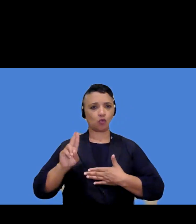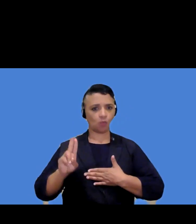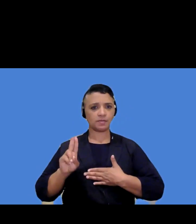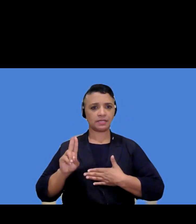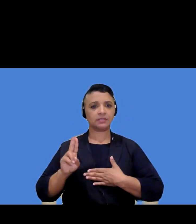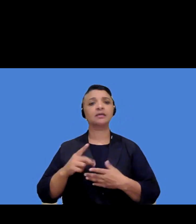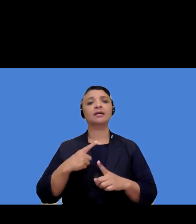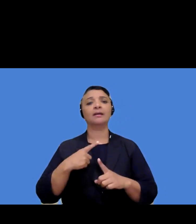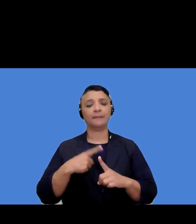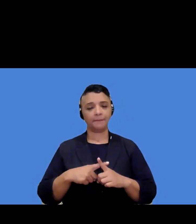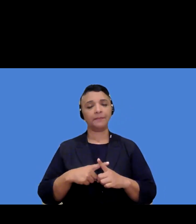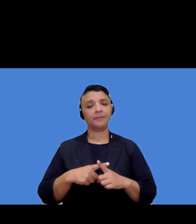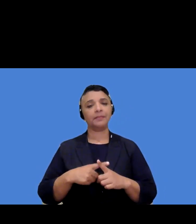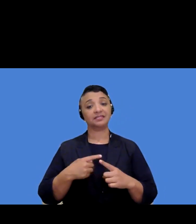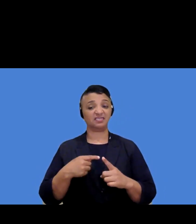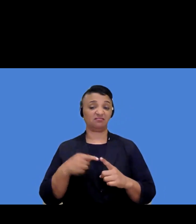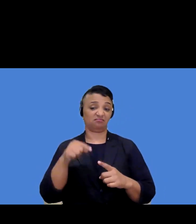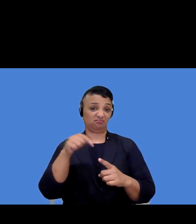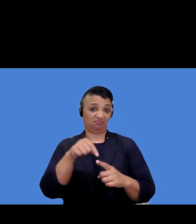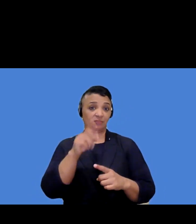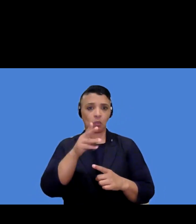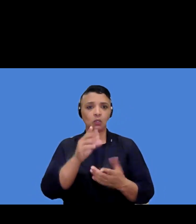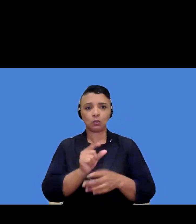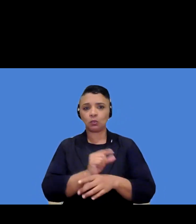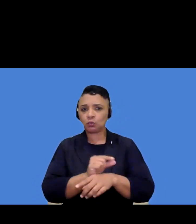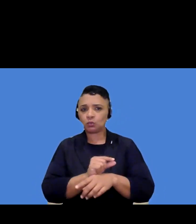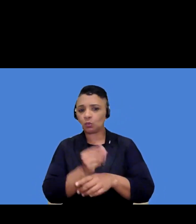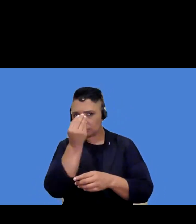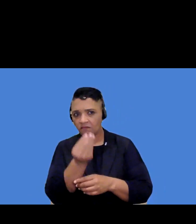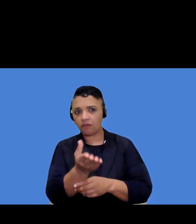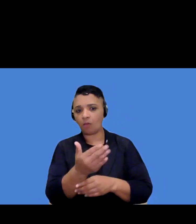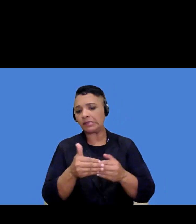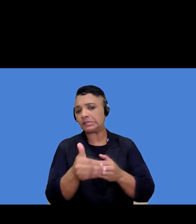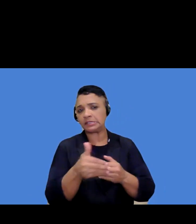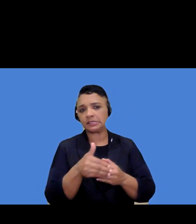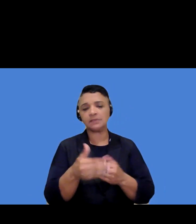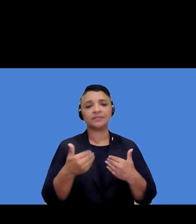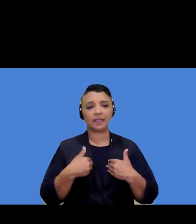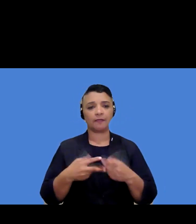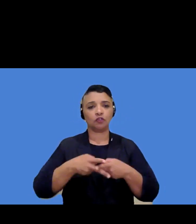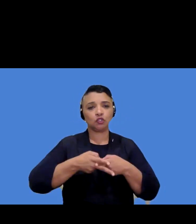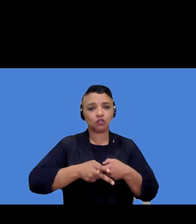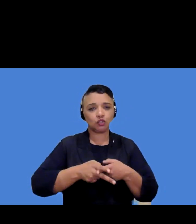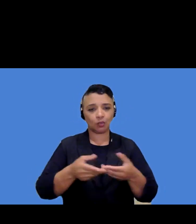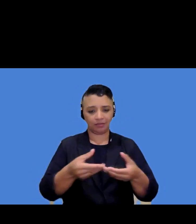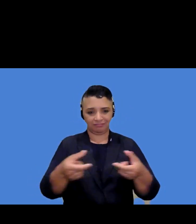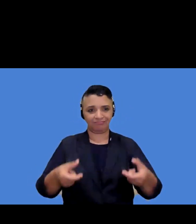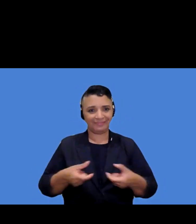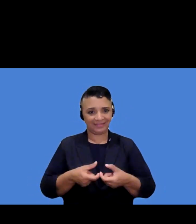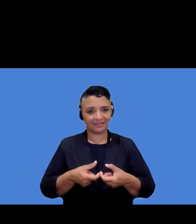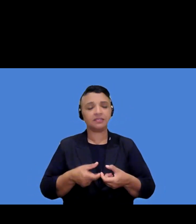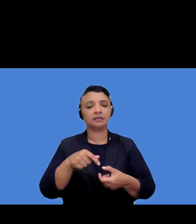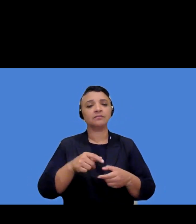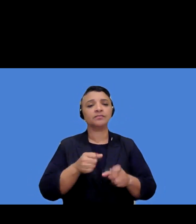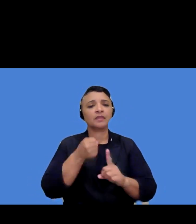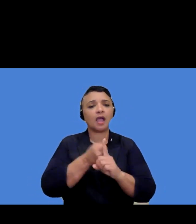point, we will soon be sharing with you an advocacy toolkit that can be used to talk about the